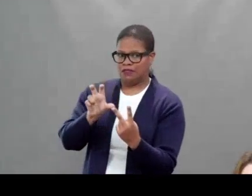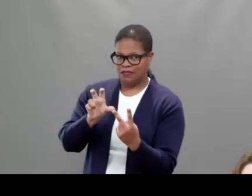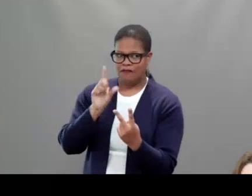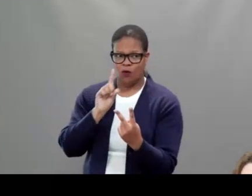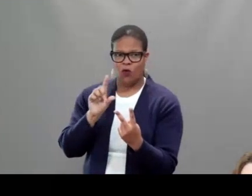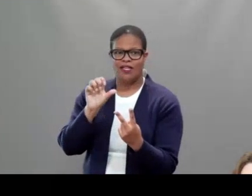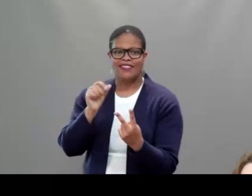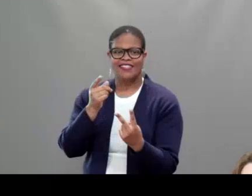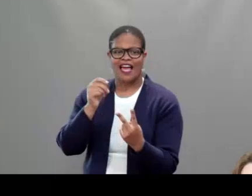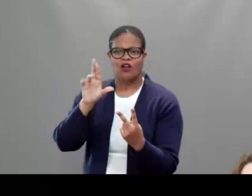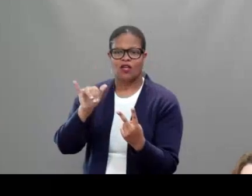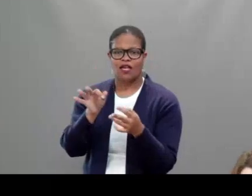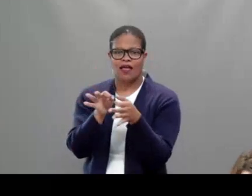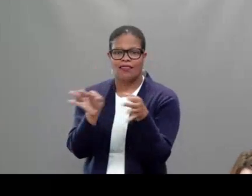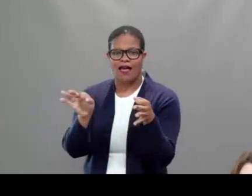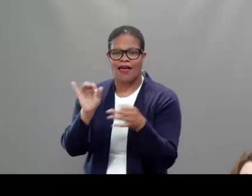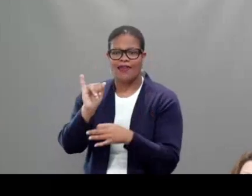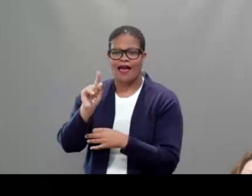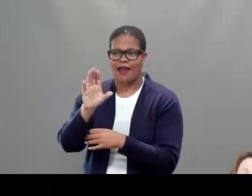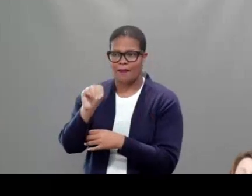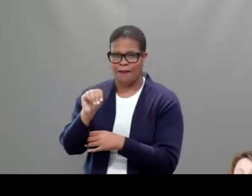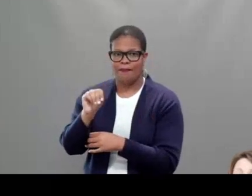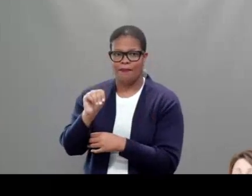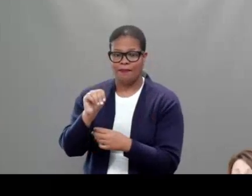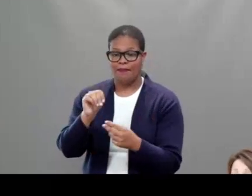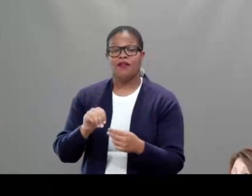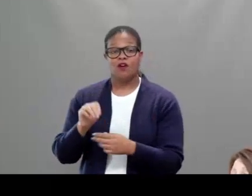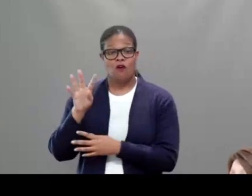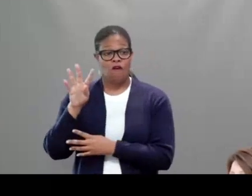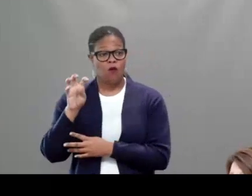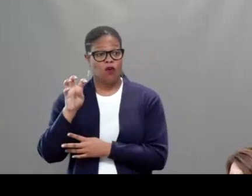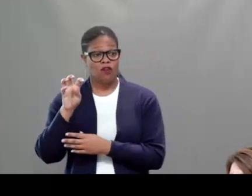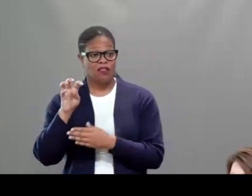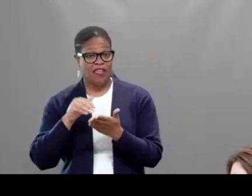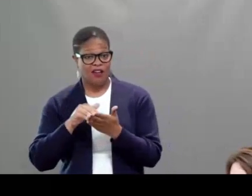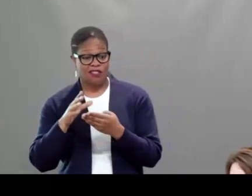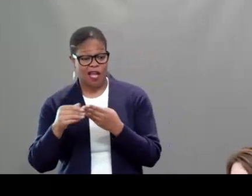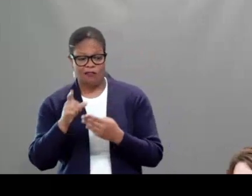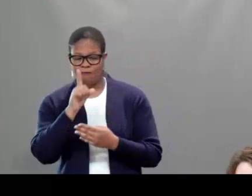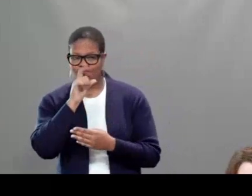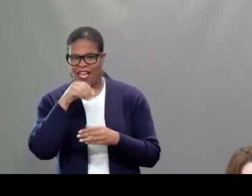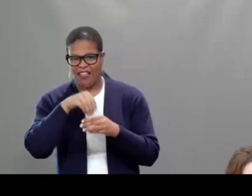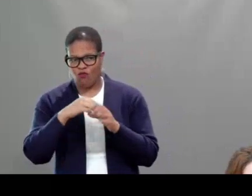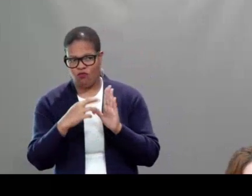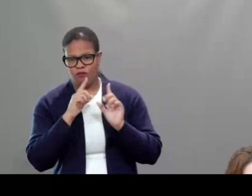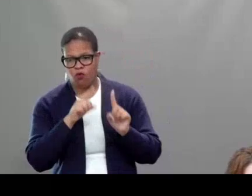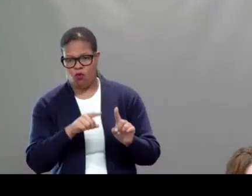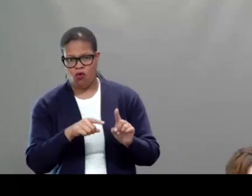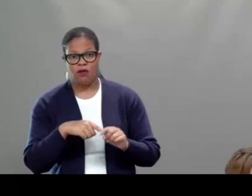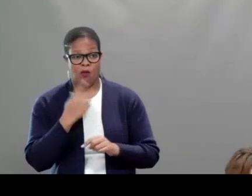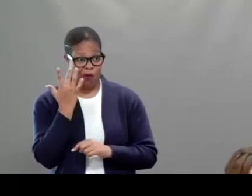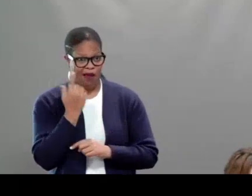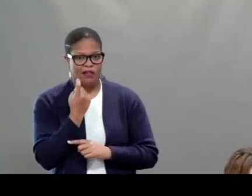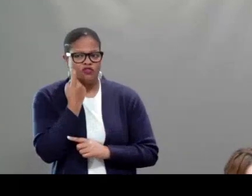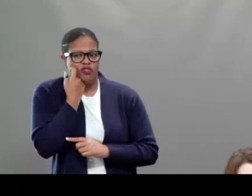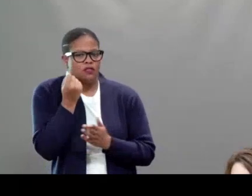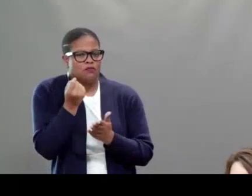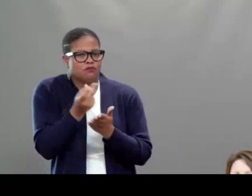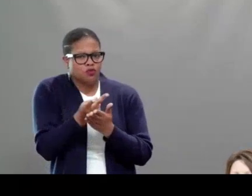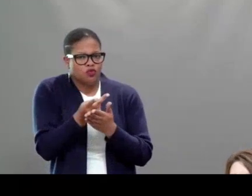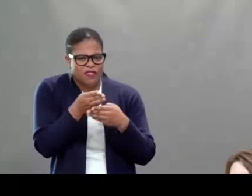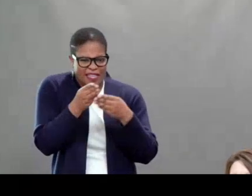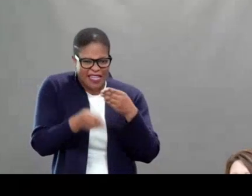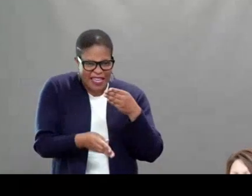item, okay? And those $400,000 are not reflected here because that was just approved the